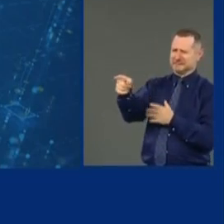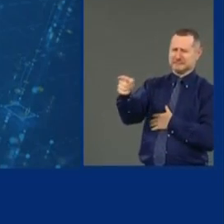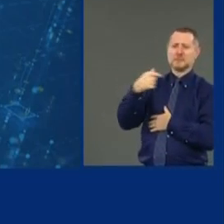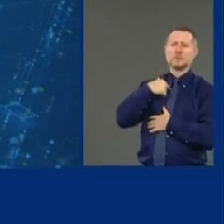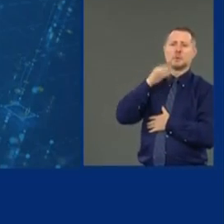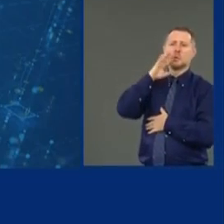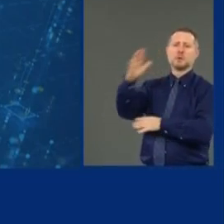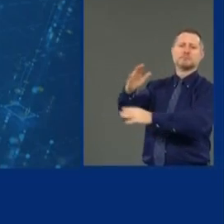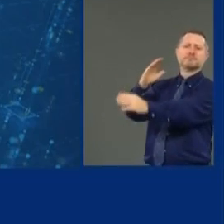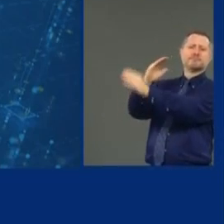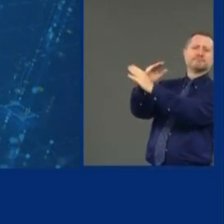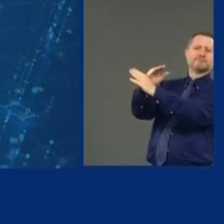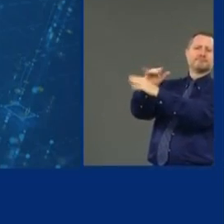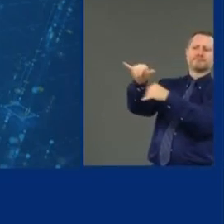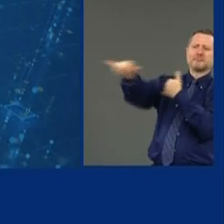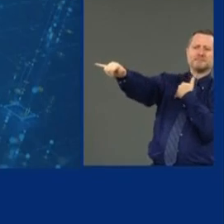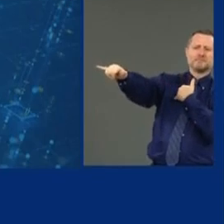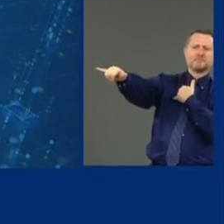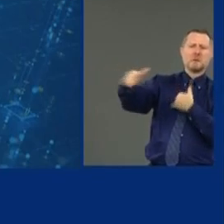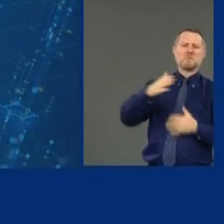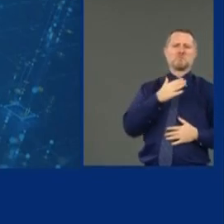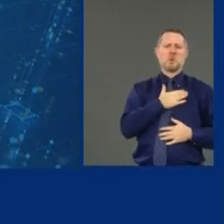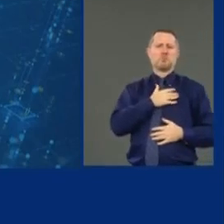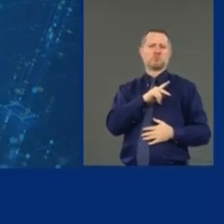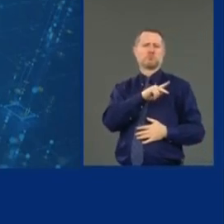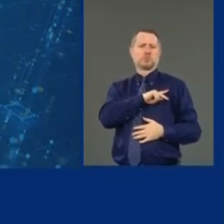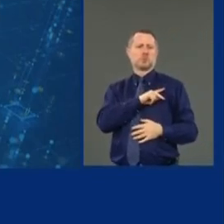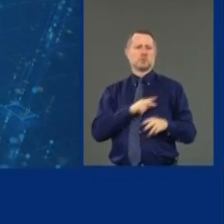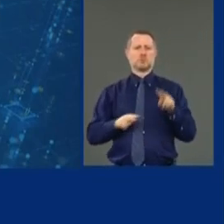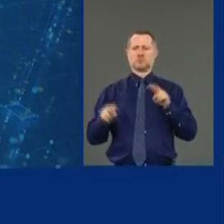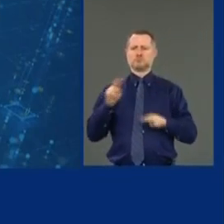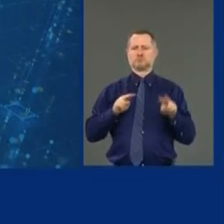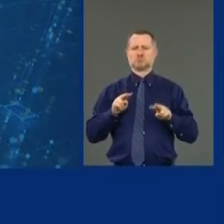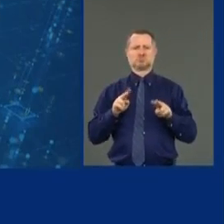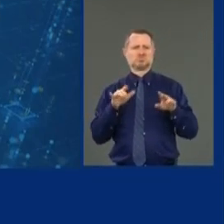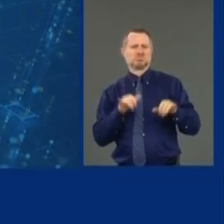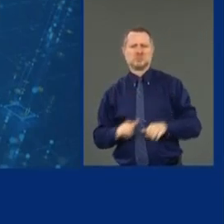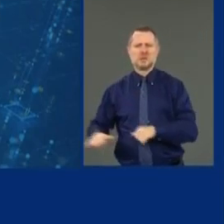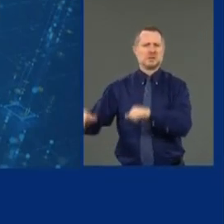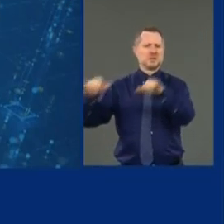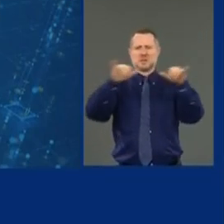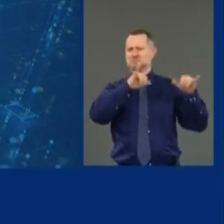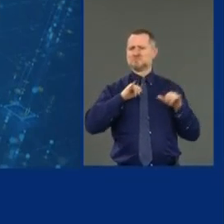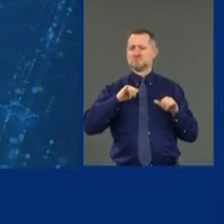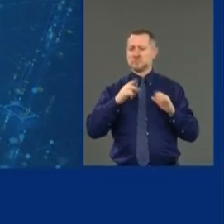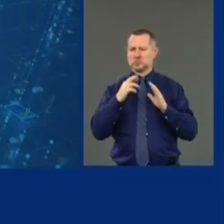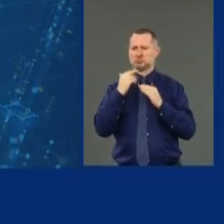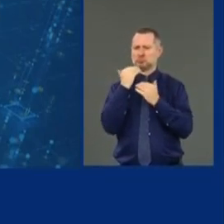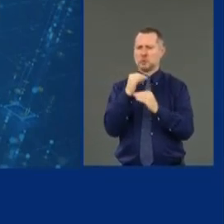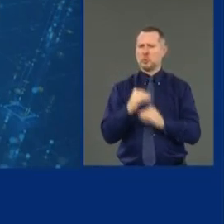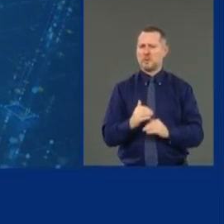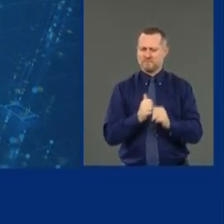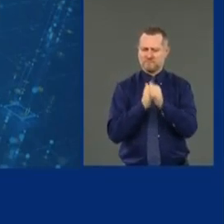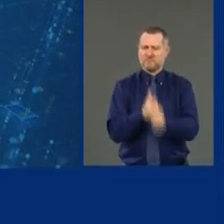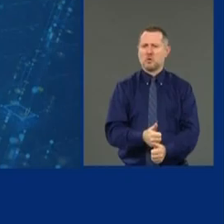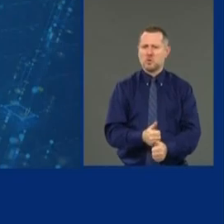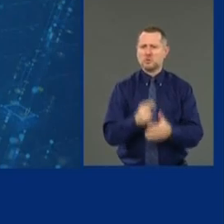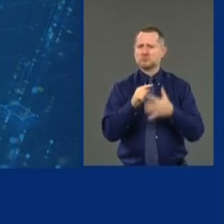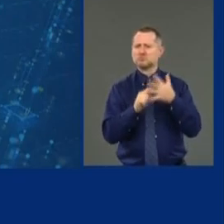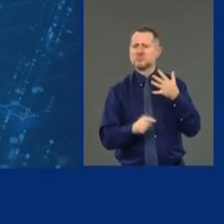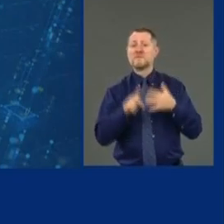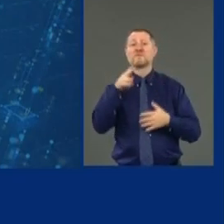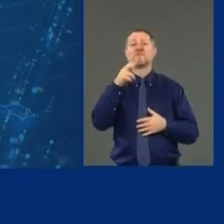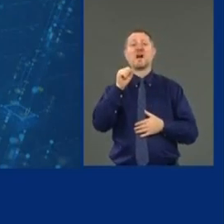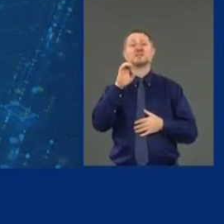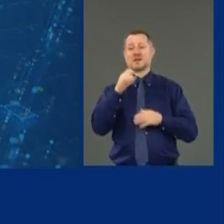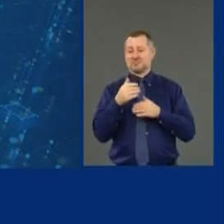That's my personal gauge. So it's the same all across the board with the same rules. Phase one reopening is